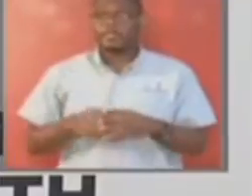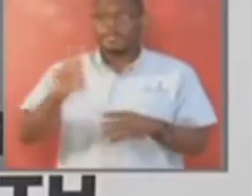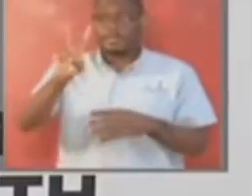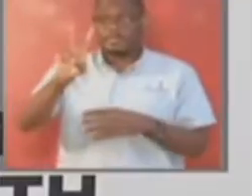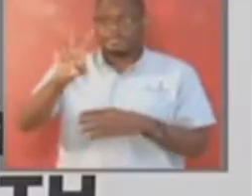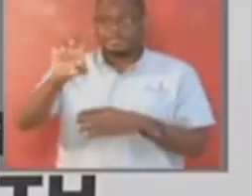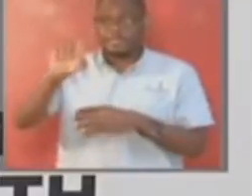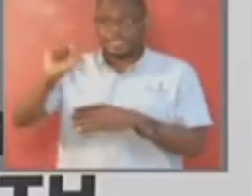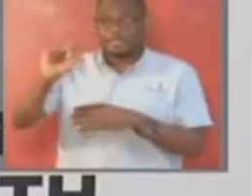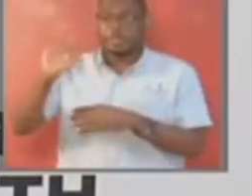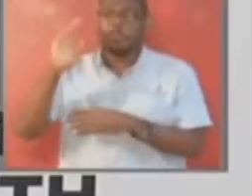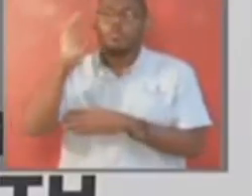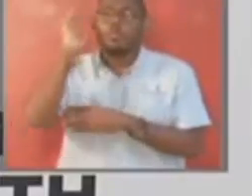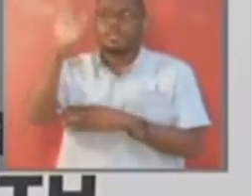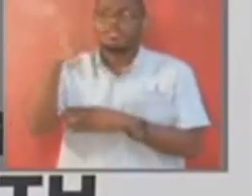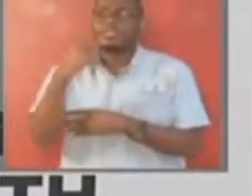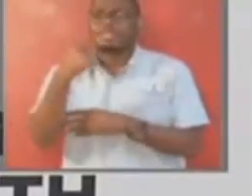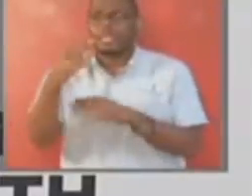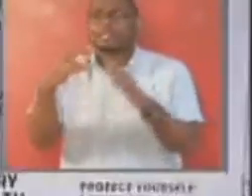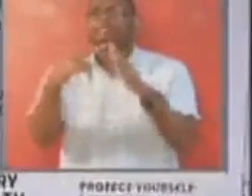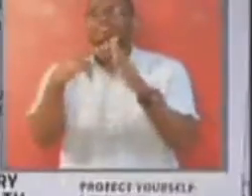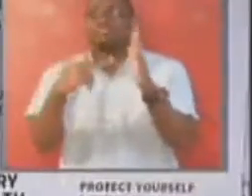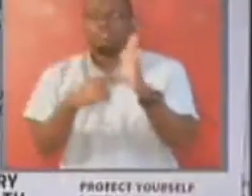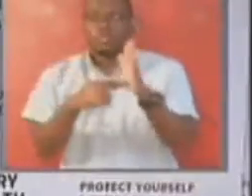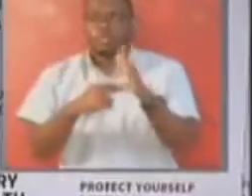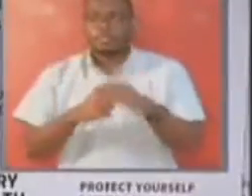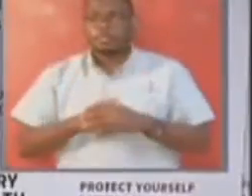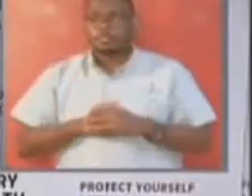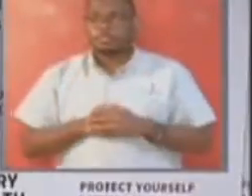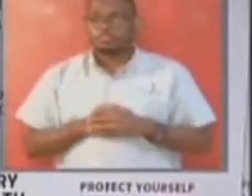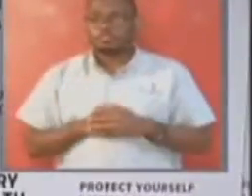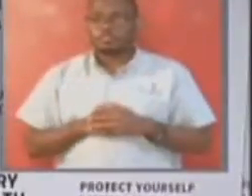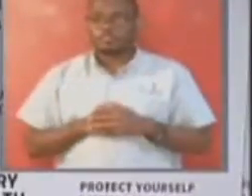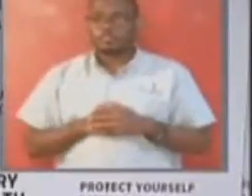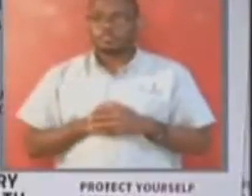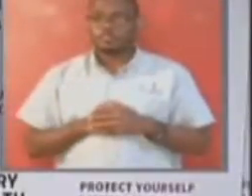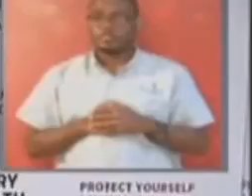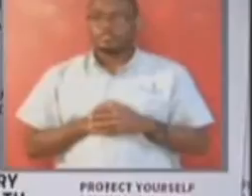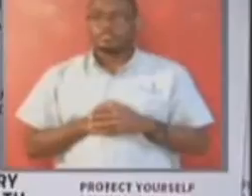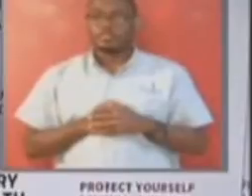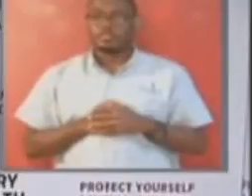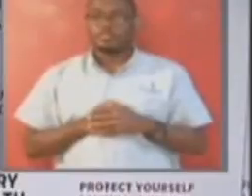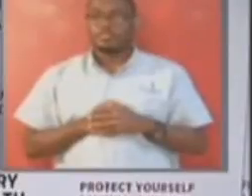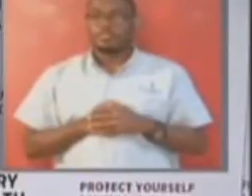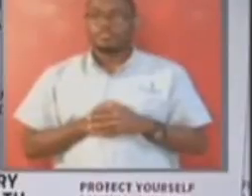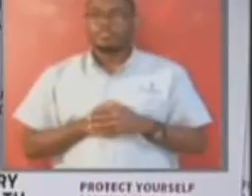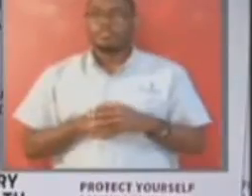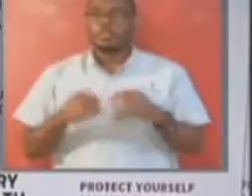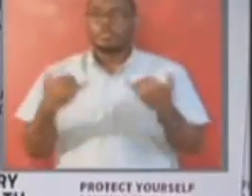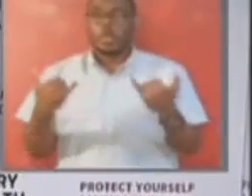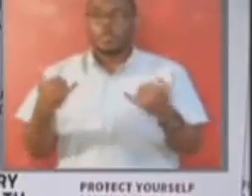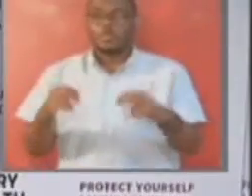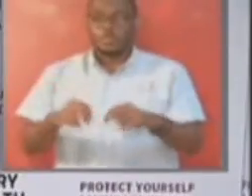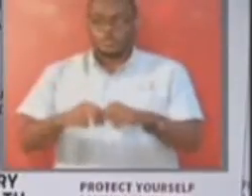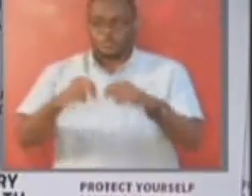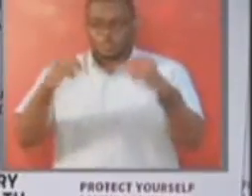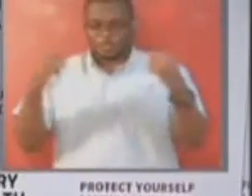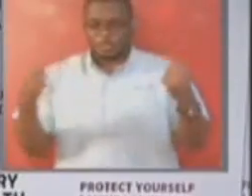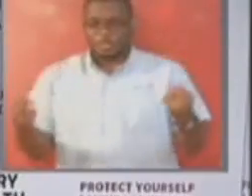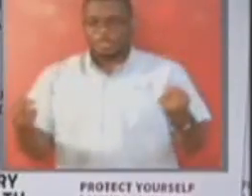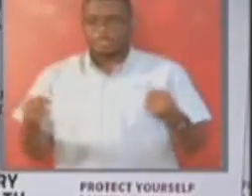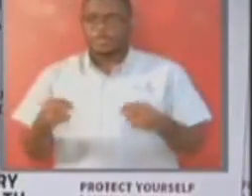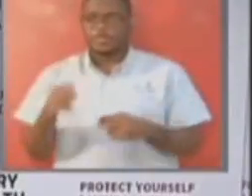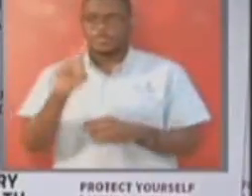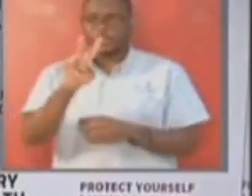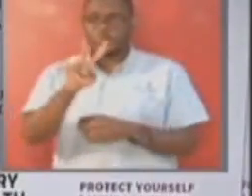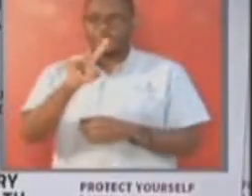the country and even importation. Thank you very much. And we go to Newsday for the 2 brief questions, please.